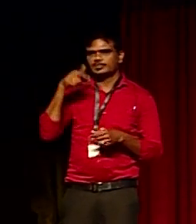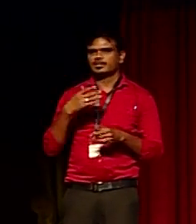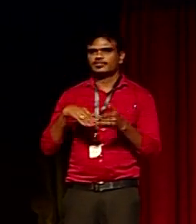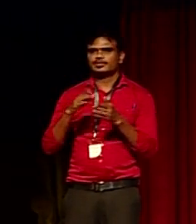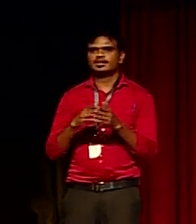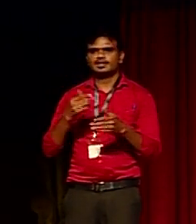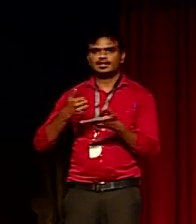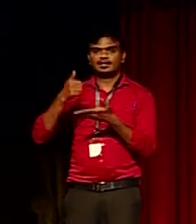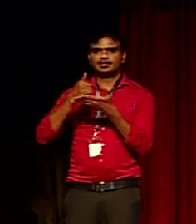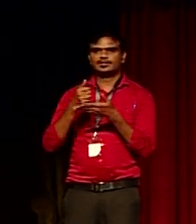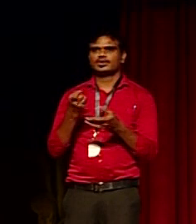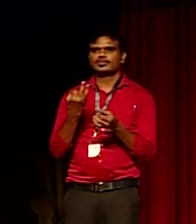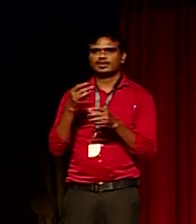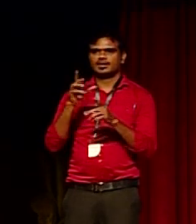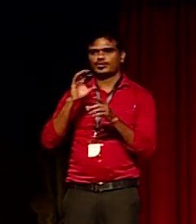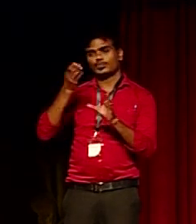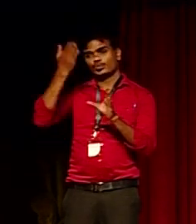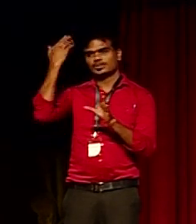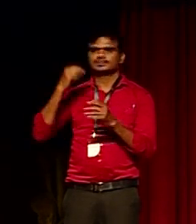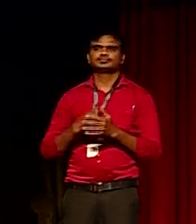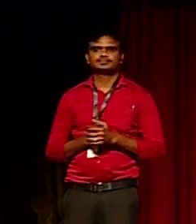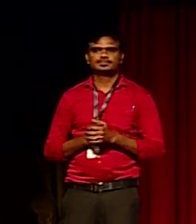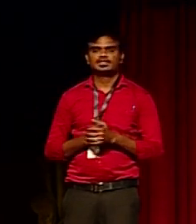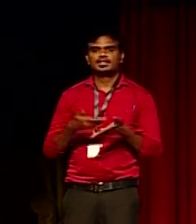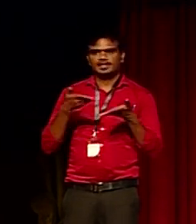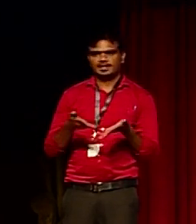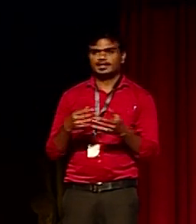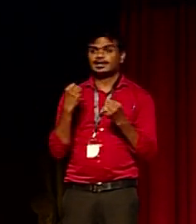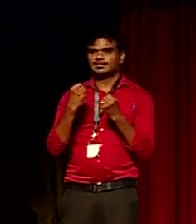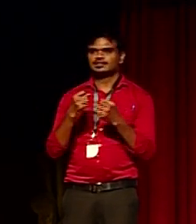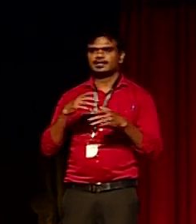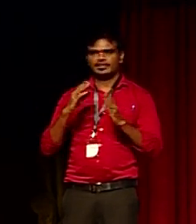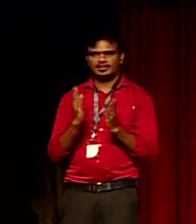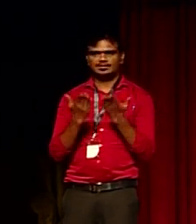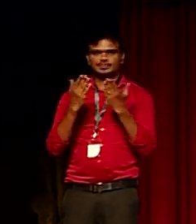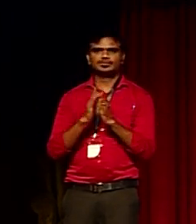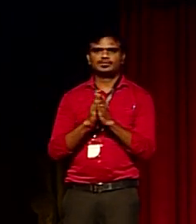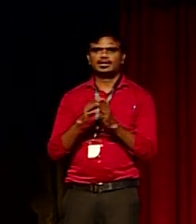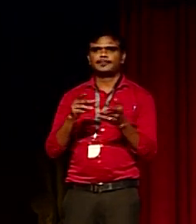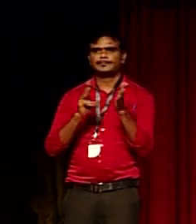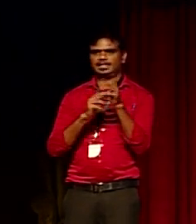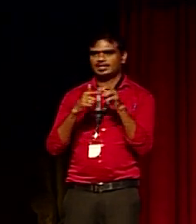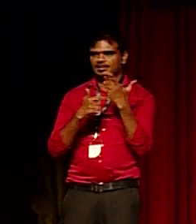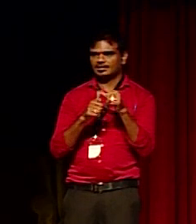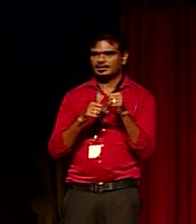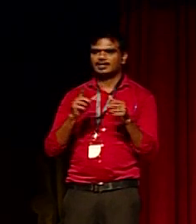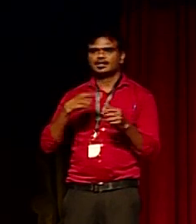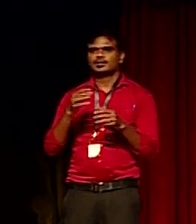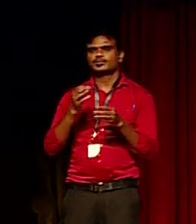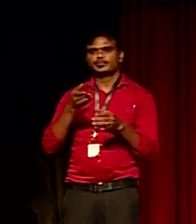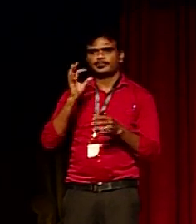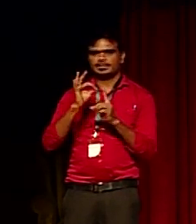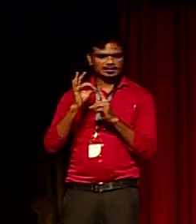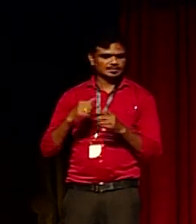at least half a century old. It is energy efficient, it is biomimetic, and it is very